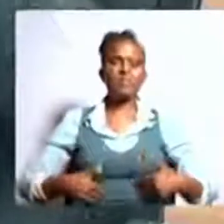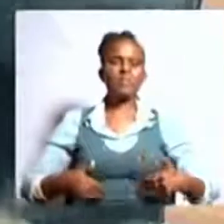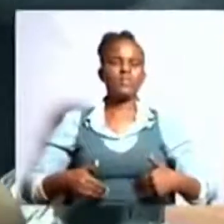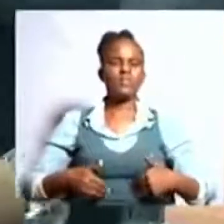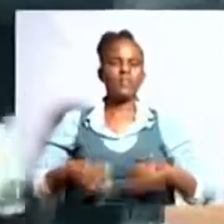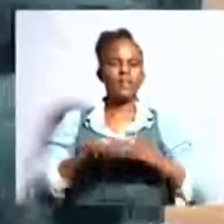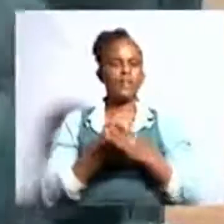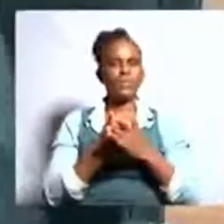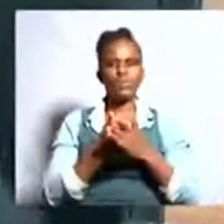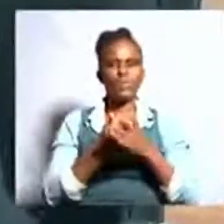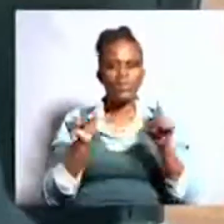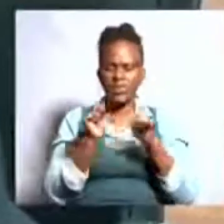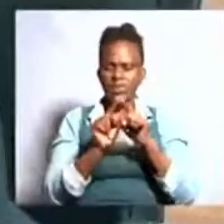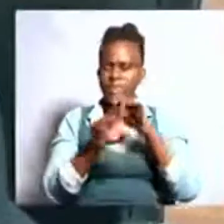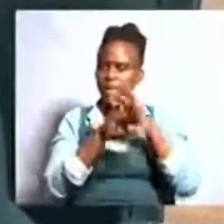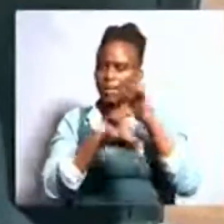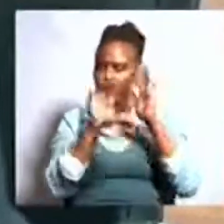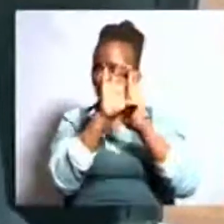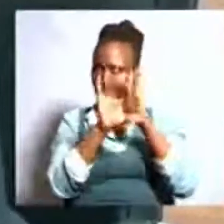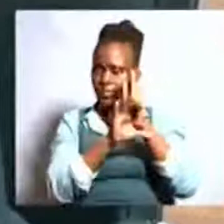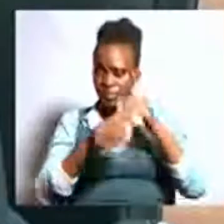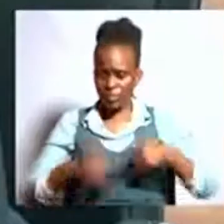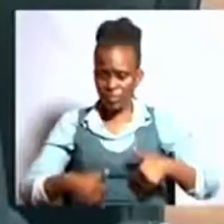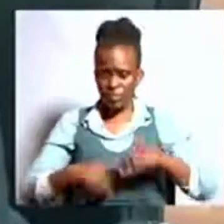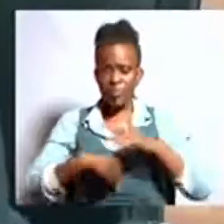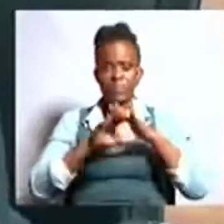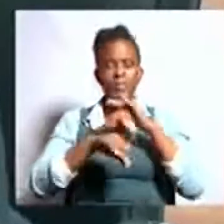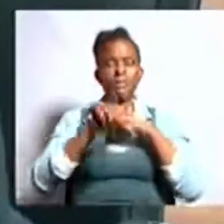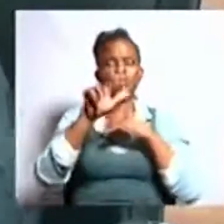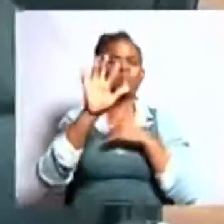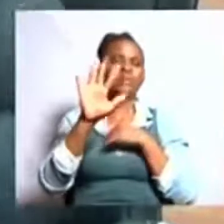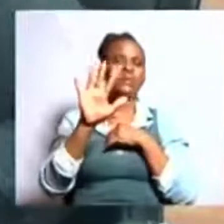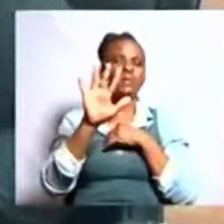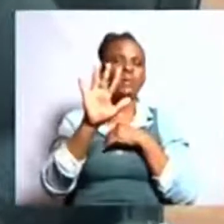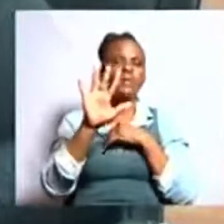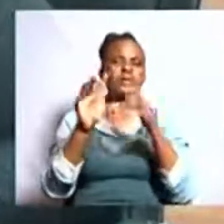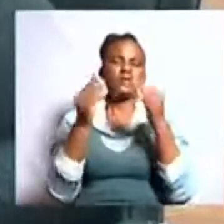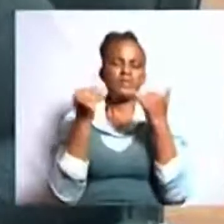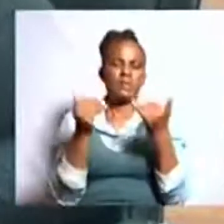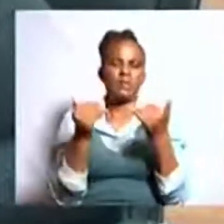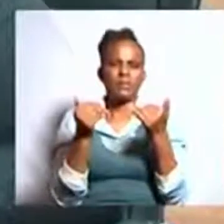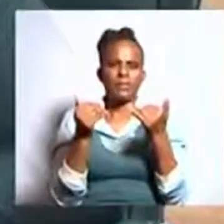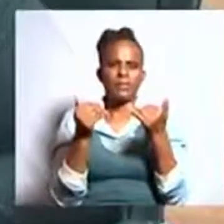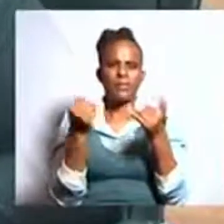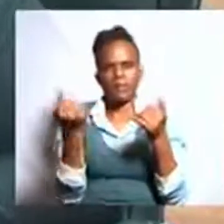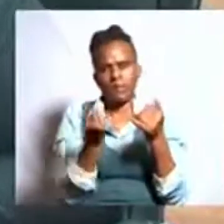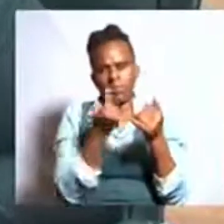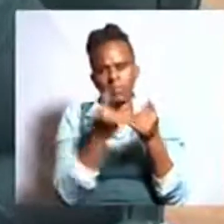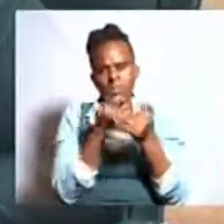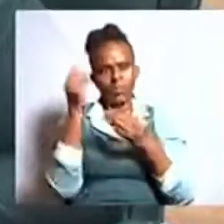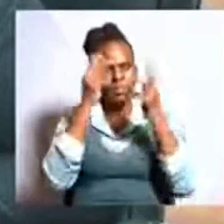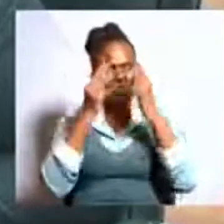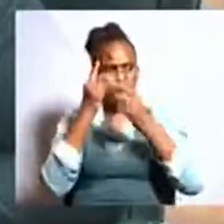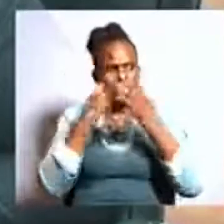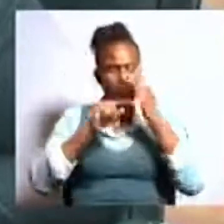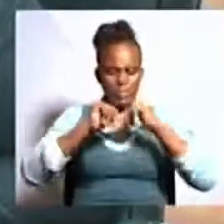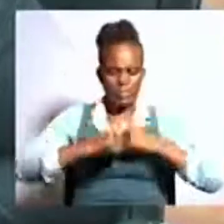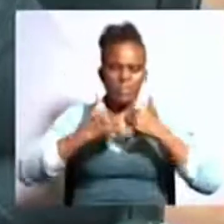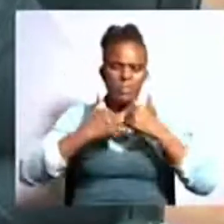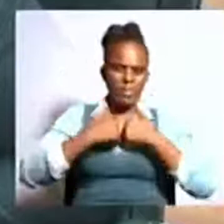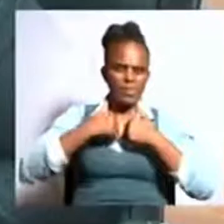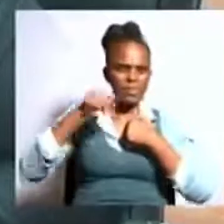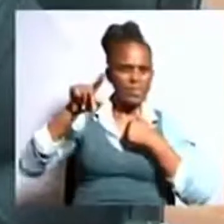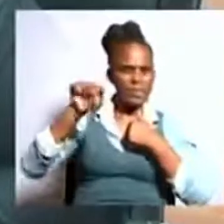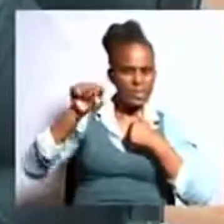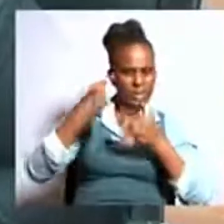by default. And under the constitution, a youth is below 35. So, and now, the only concern we have, controlling